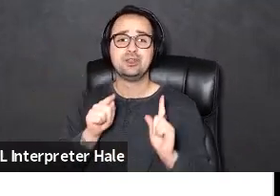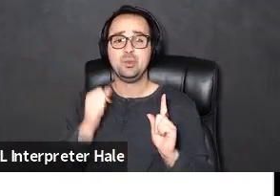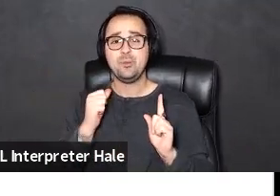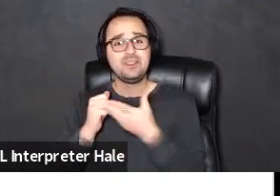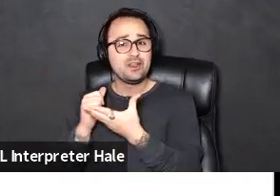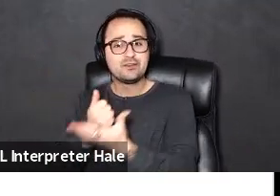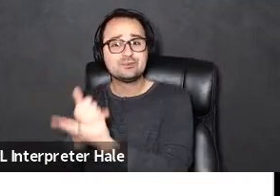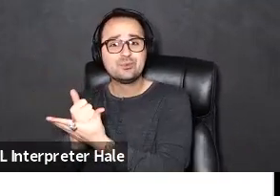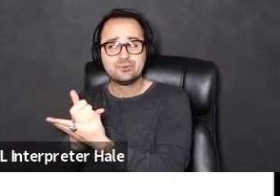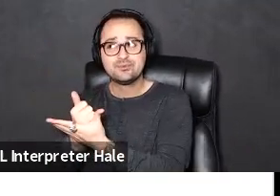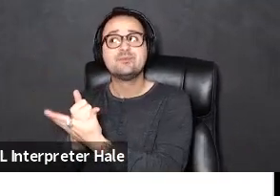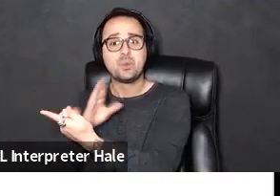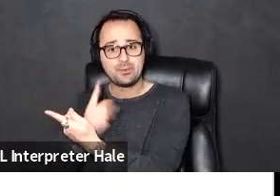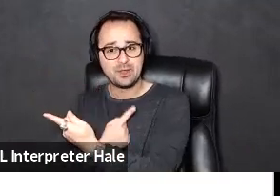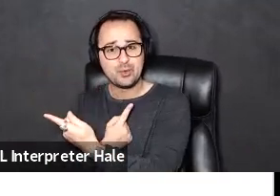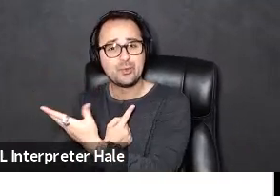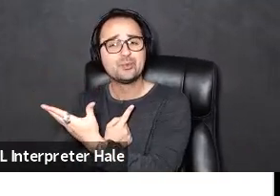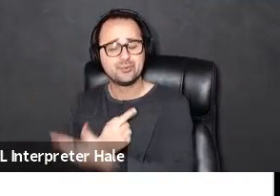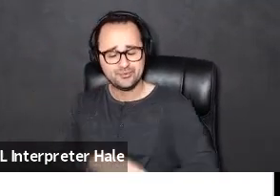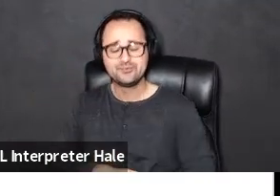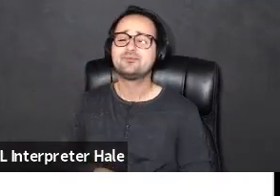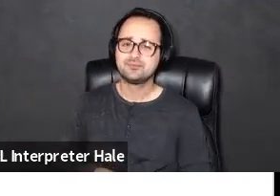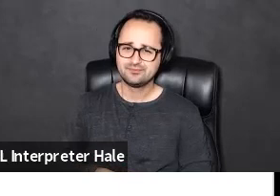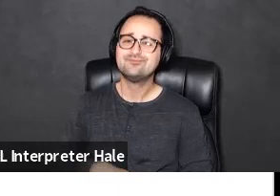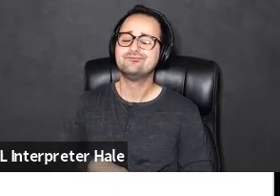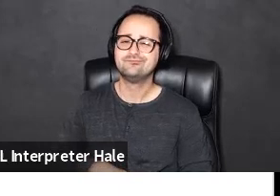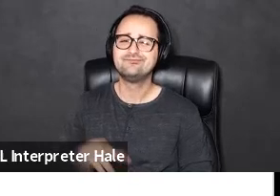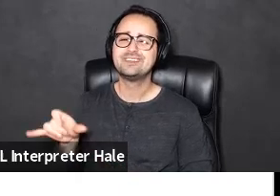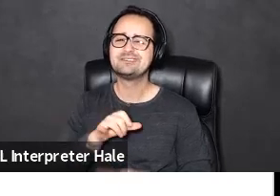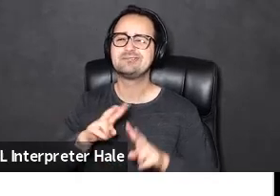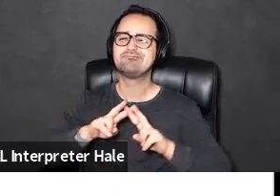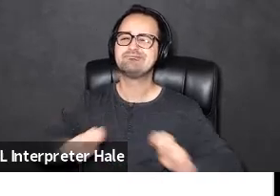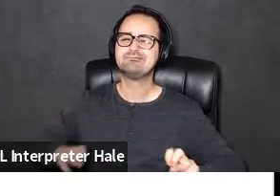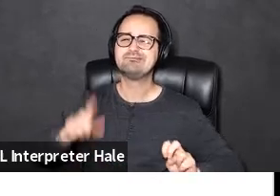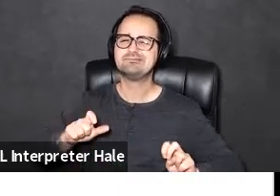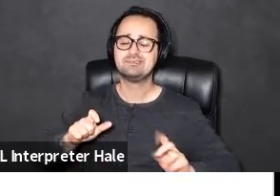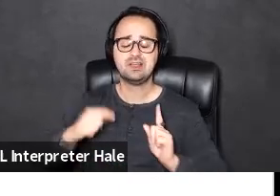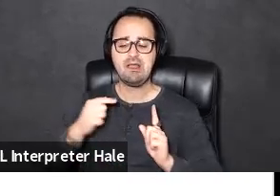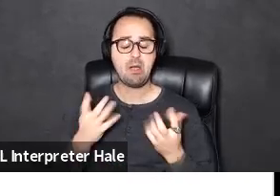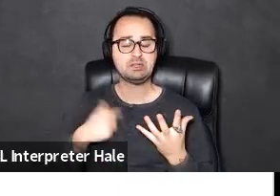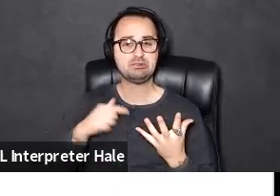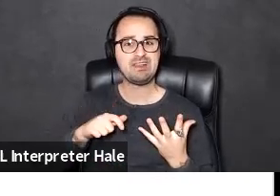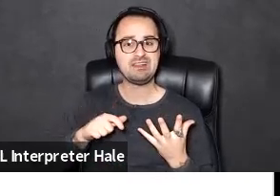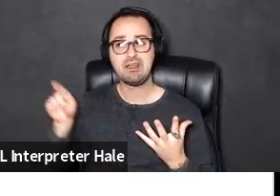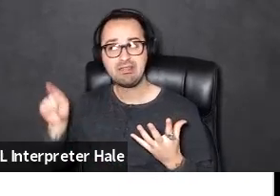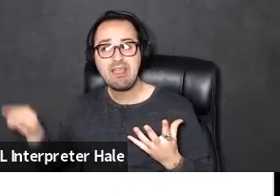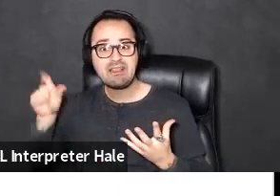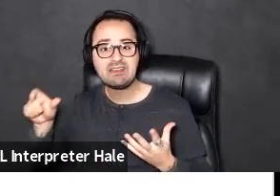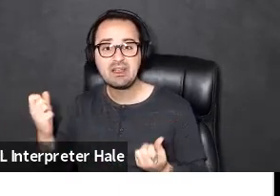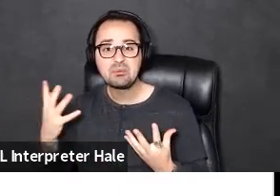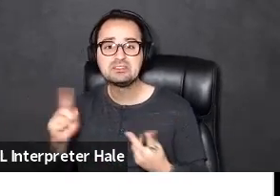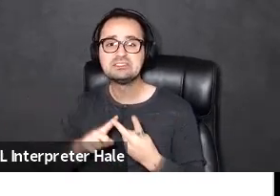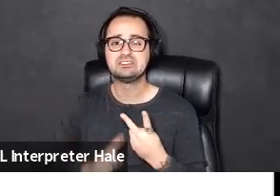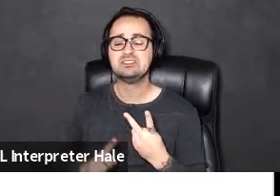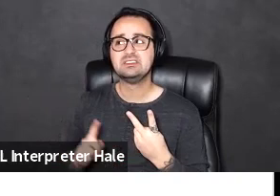there and they are going to be on their own. And you have to sort of do the same assessment. How much am I going to need, or are they going to need? How much am I